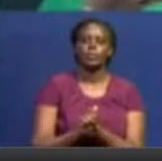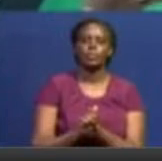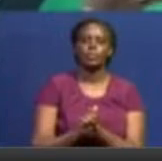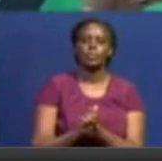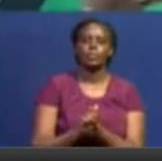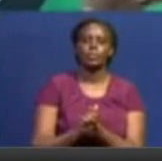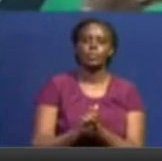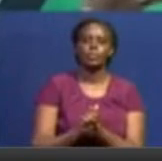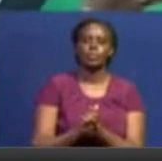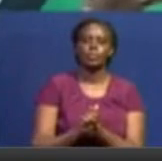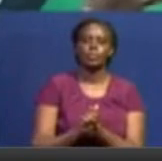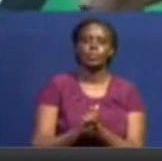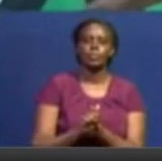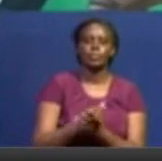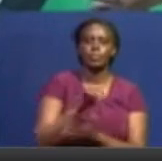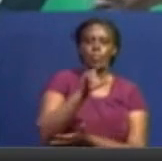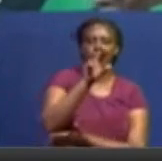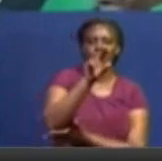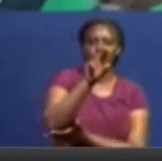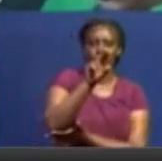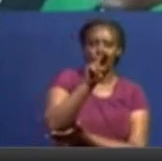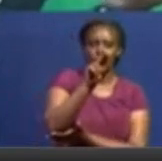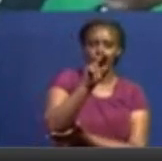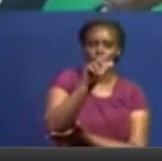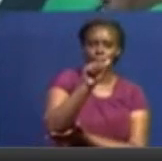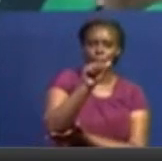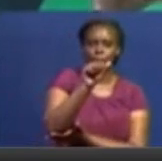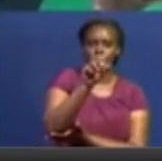Turkana Central Joseph Namuar Emate.